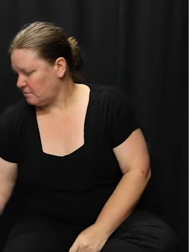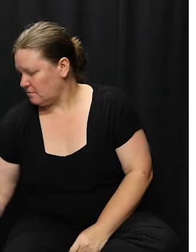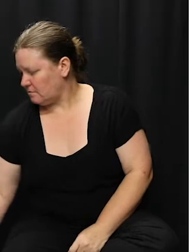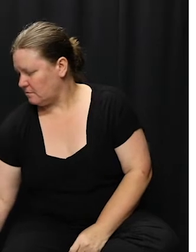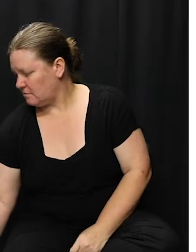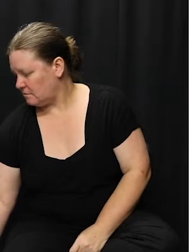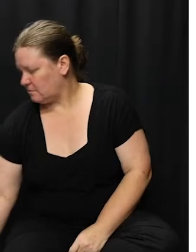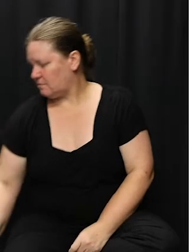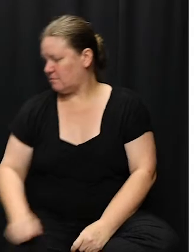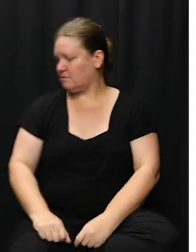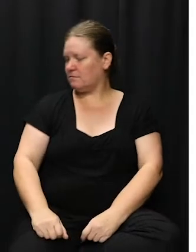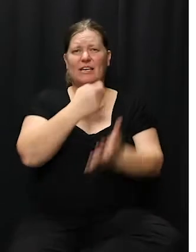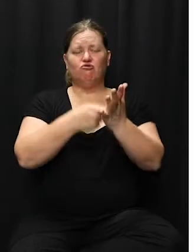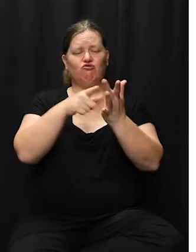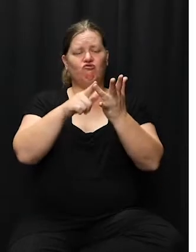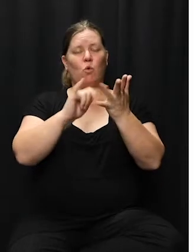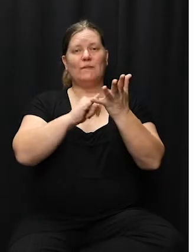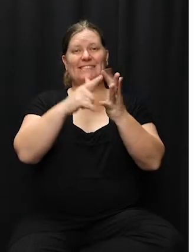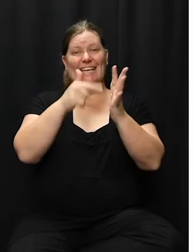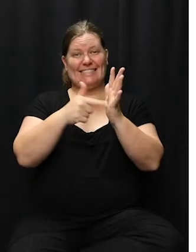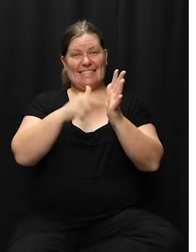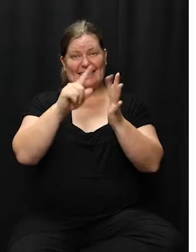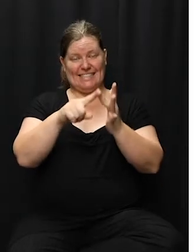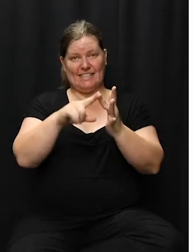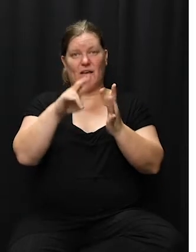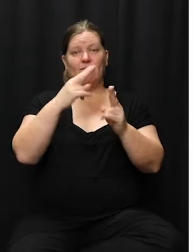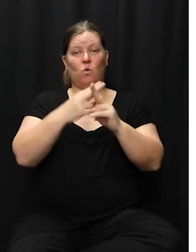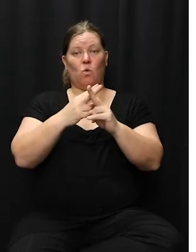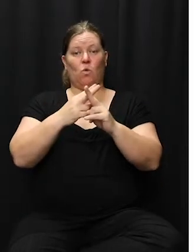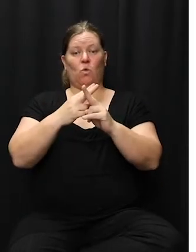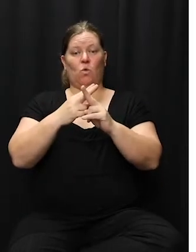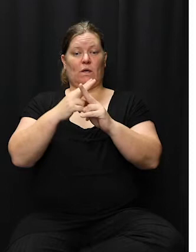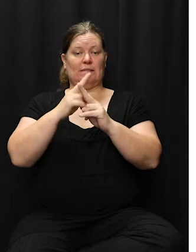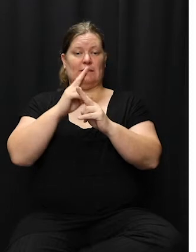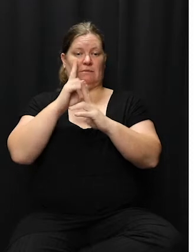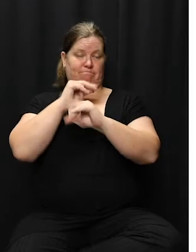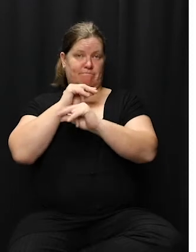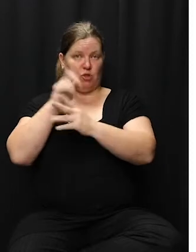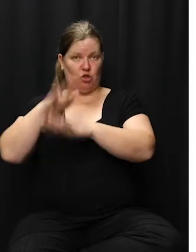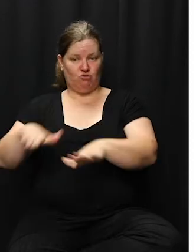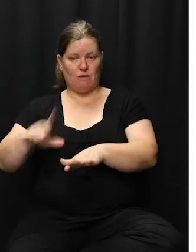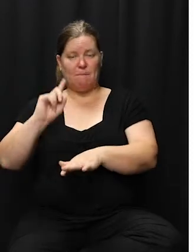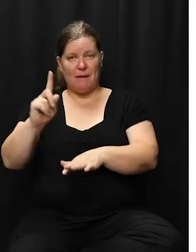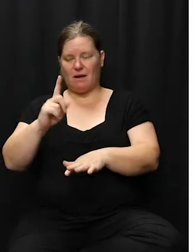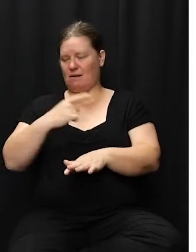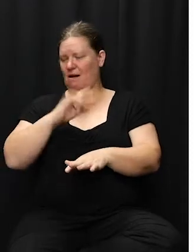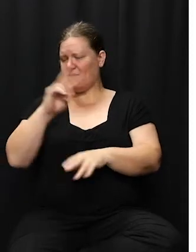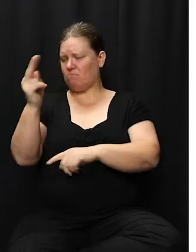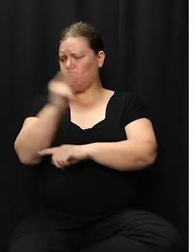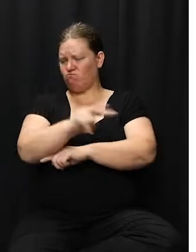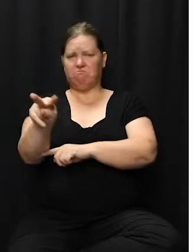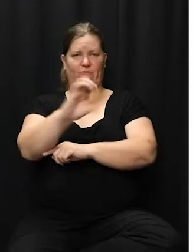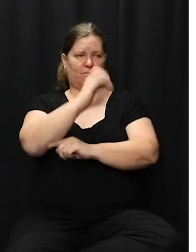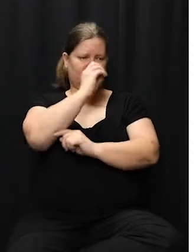good. Next, there's the Rossetti, which is for spoken language development from 0 to